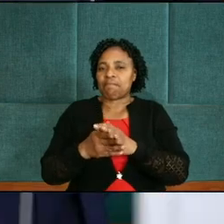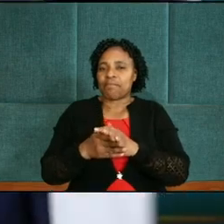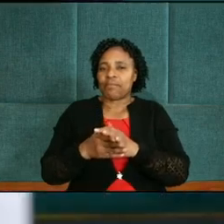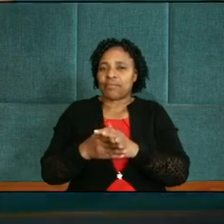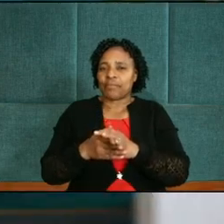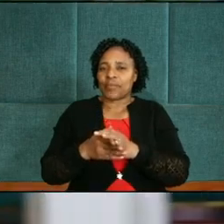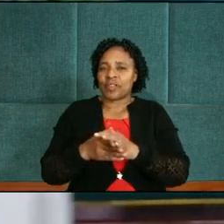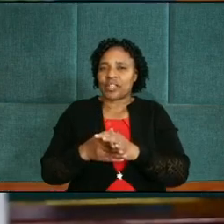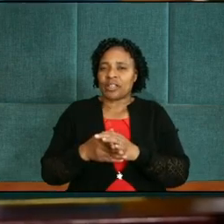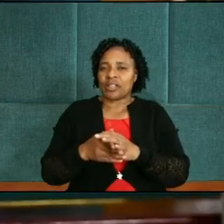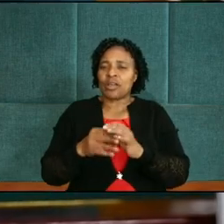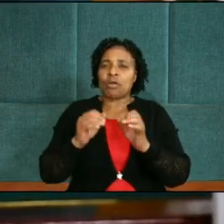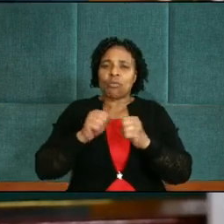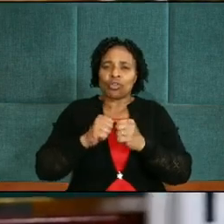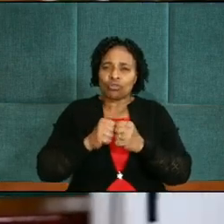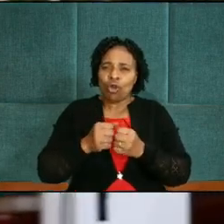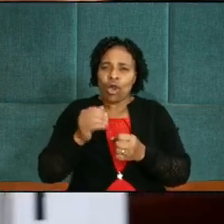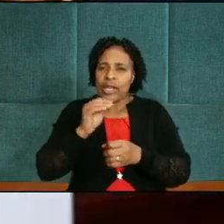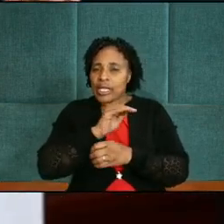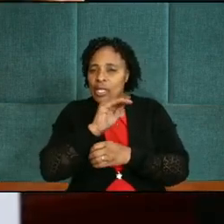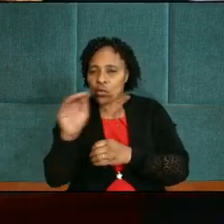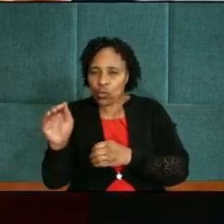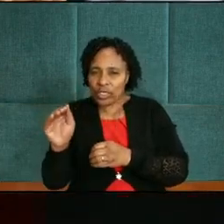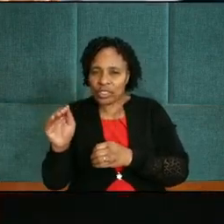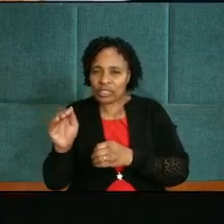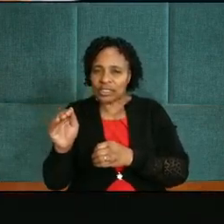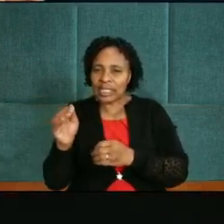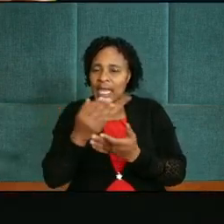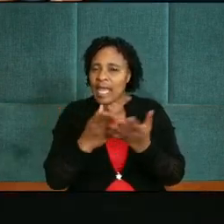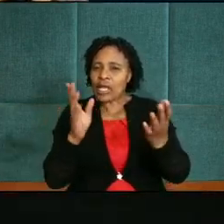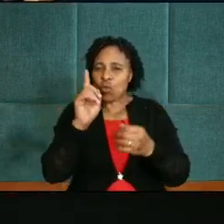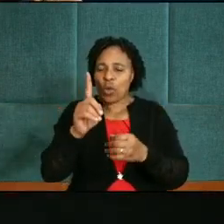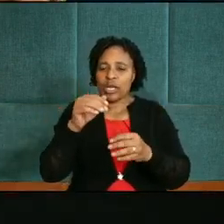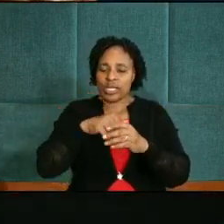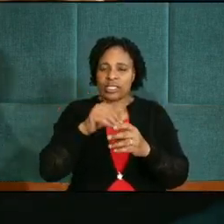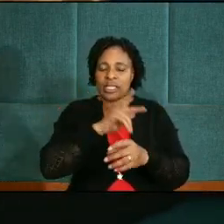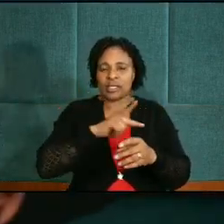The prerequisite for entrance in the kingdom.